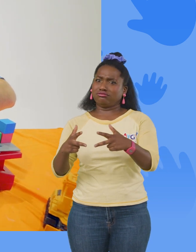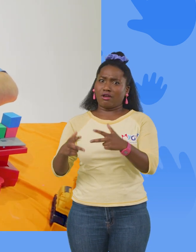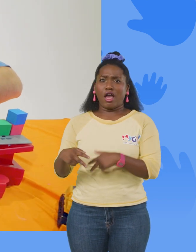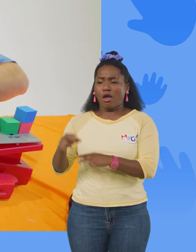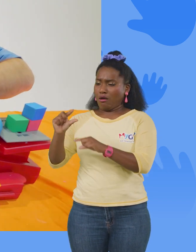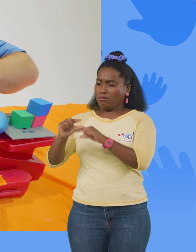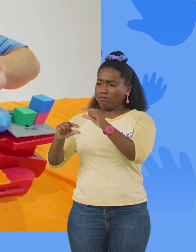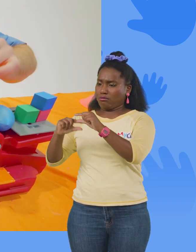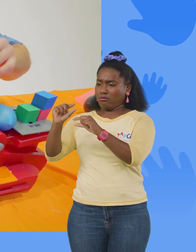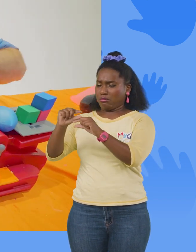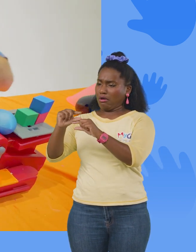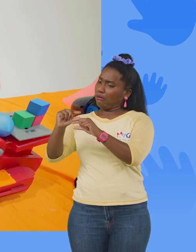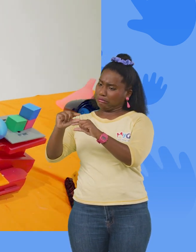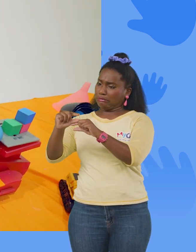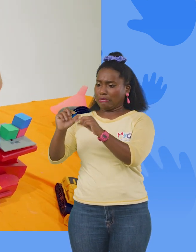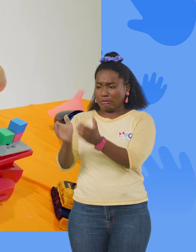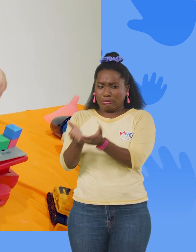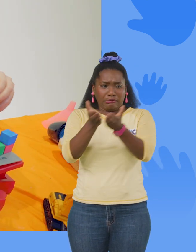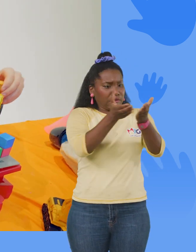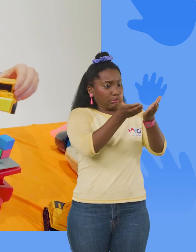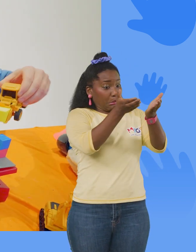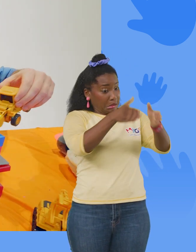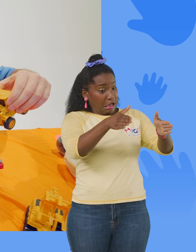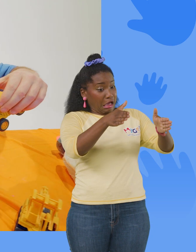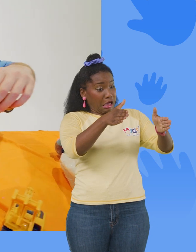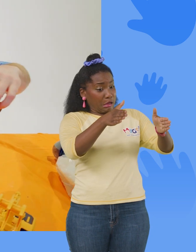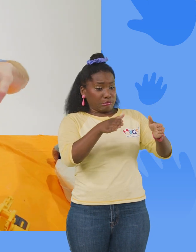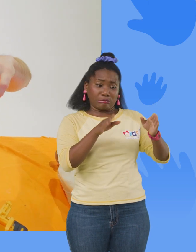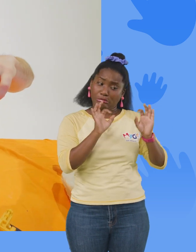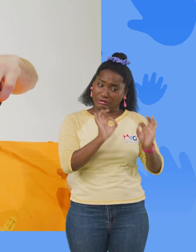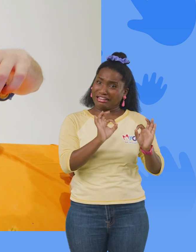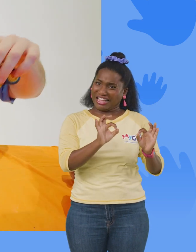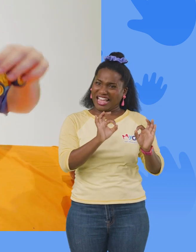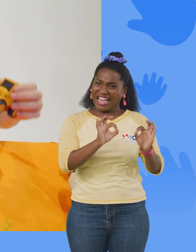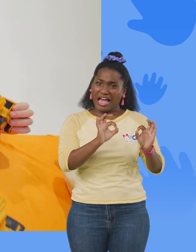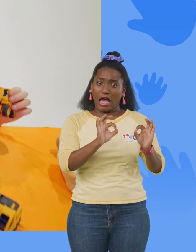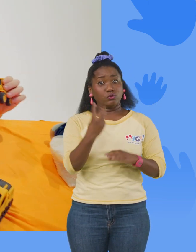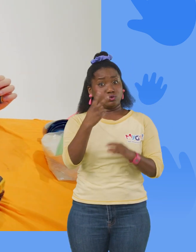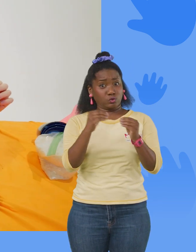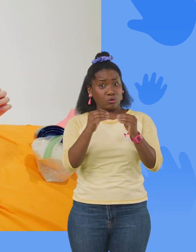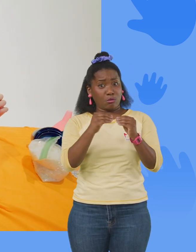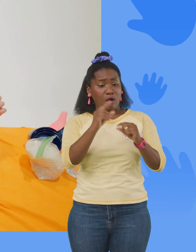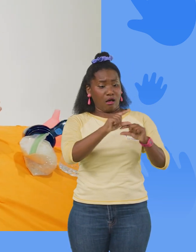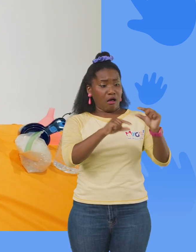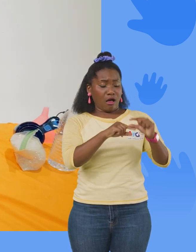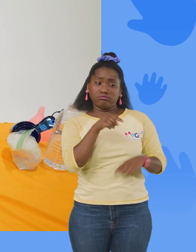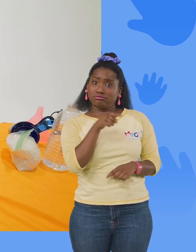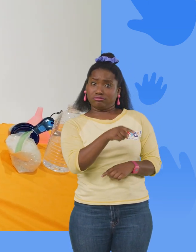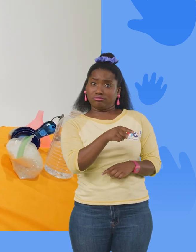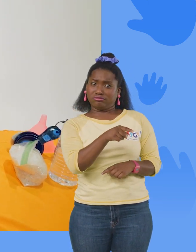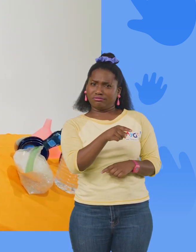Put in the blocks, here we go. Go to the other side, dump them out. There we go. Two more blocks on this